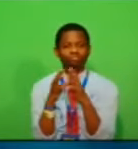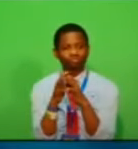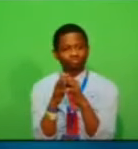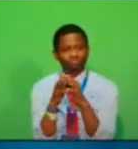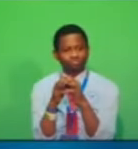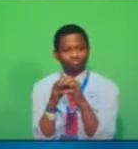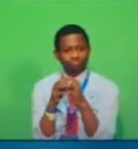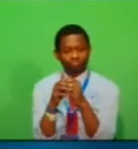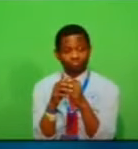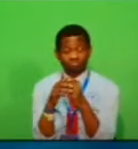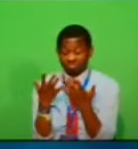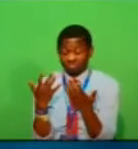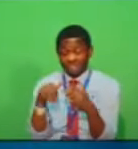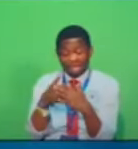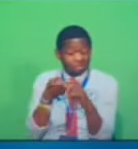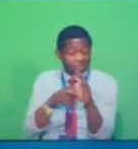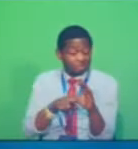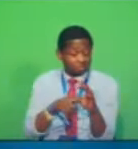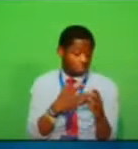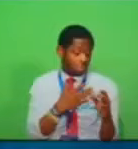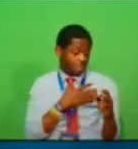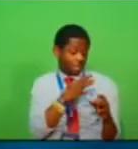The way I started that was my mum was,